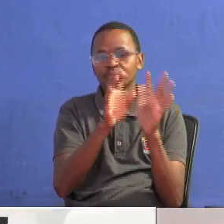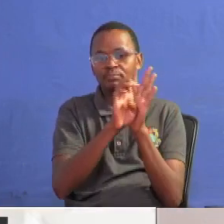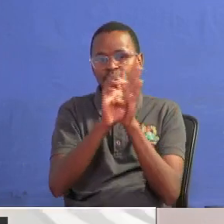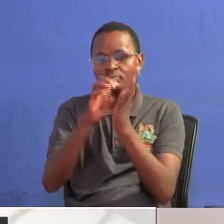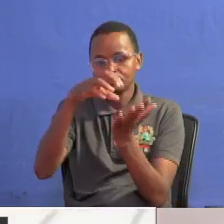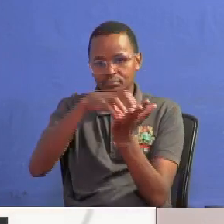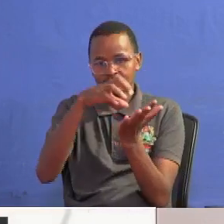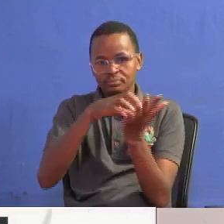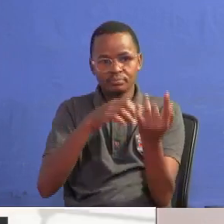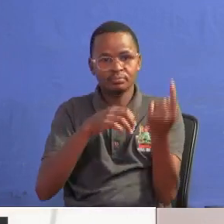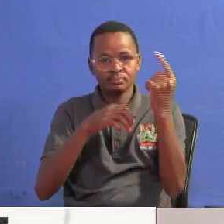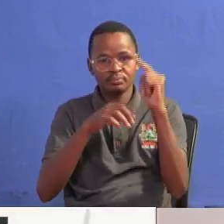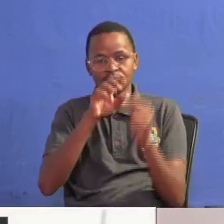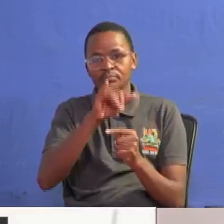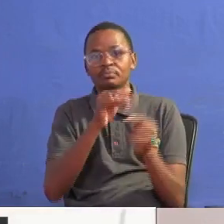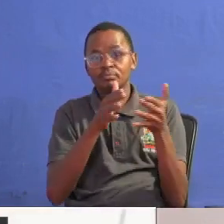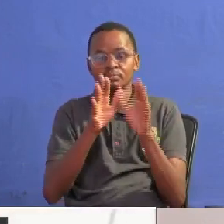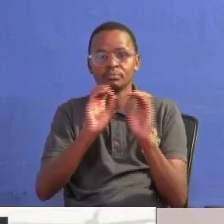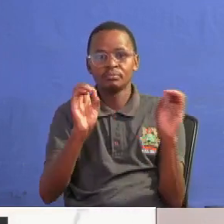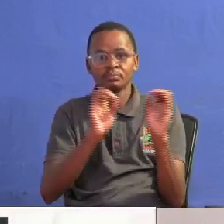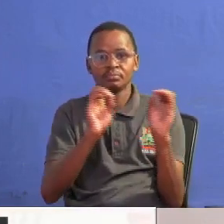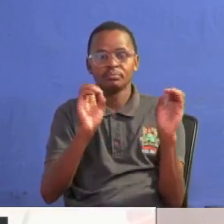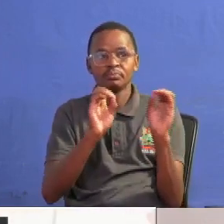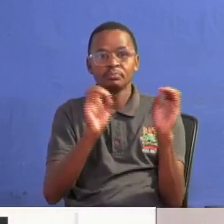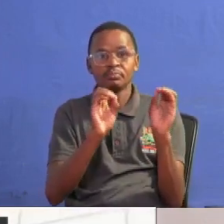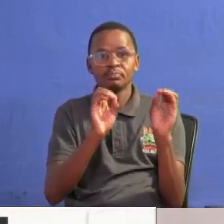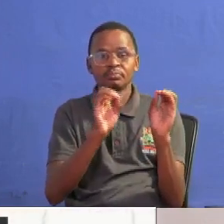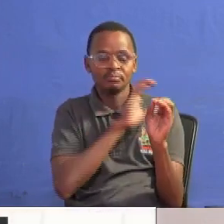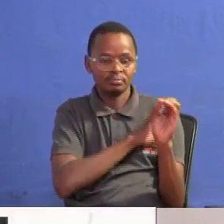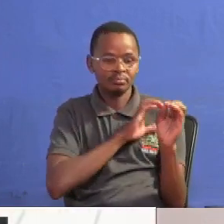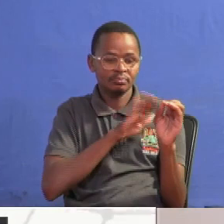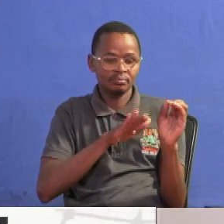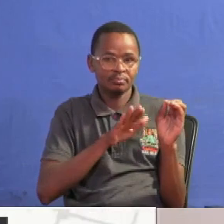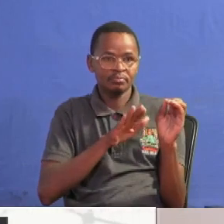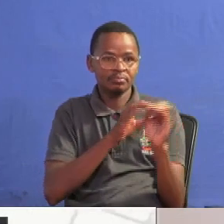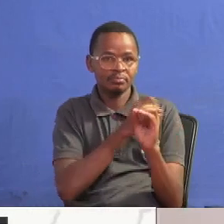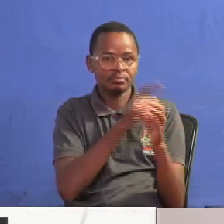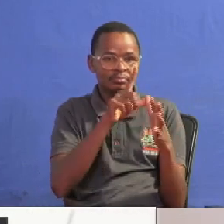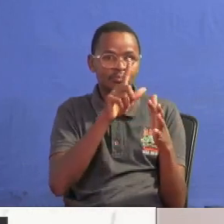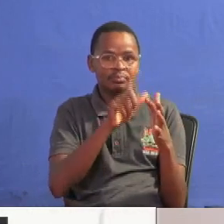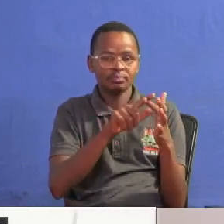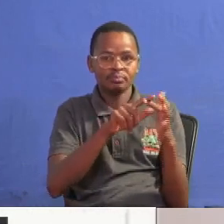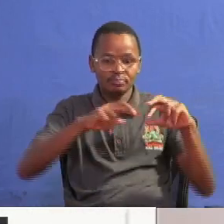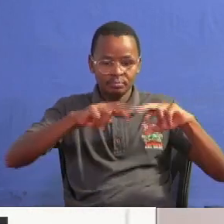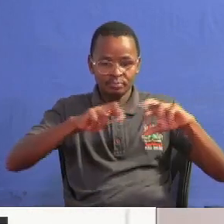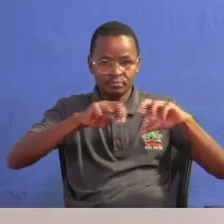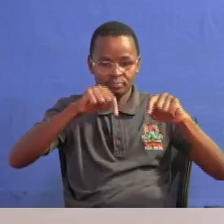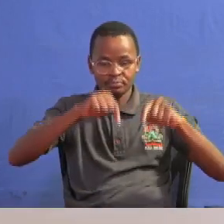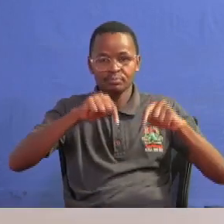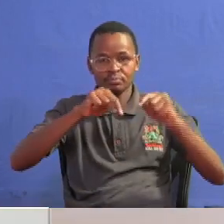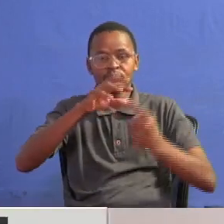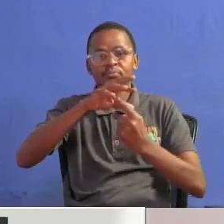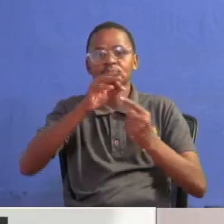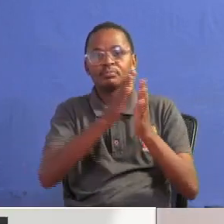the condition comes by chance with no telltale, as women are advised to seek regular checkups. In today's